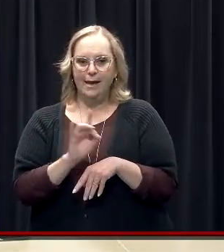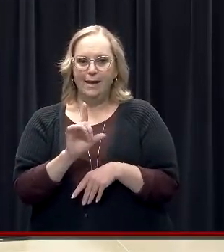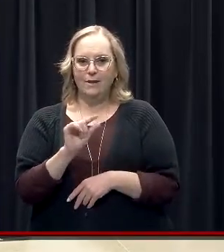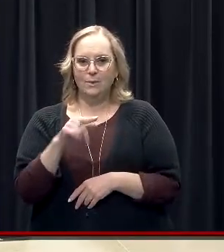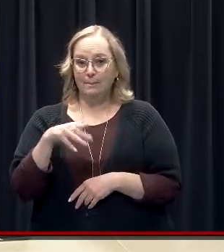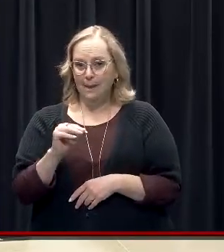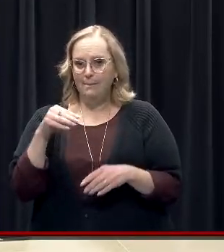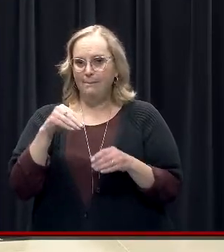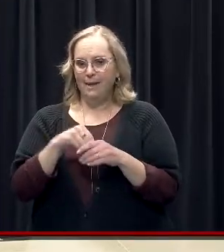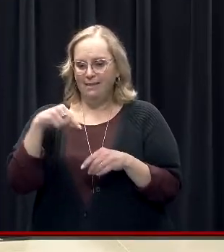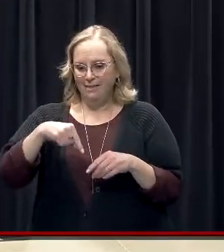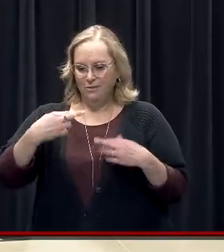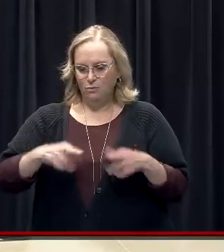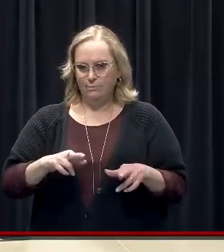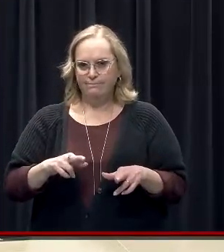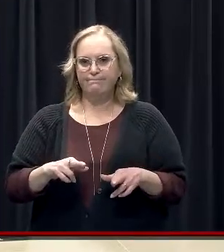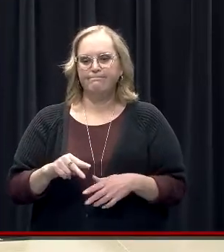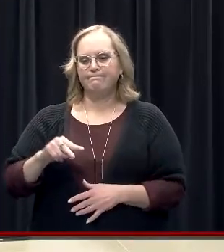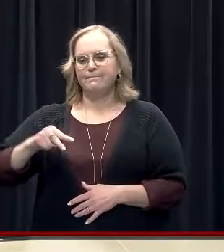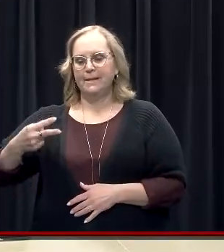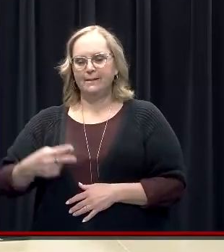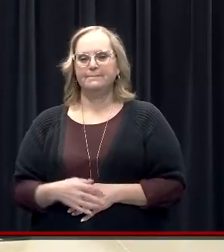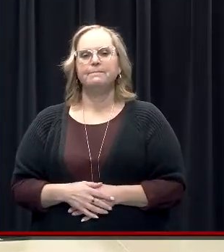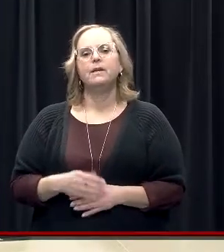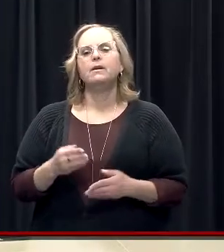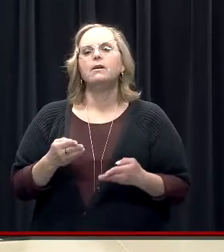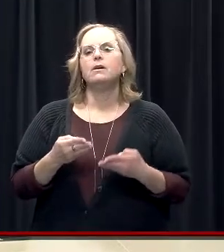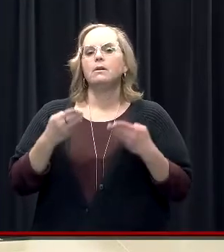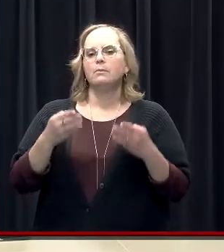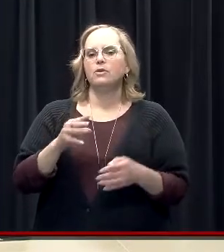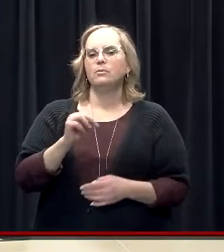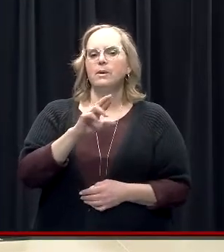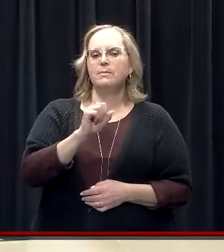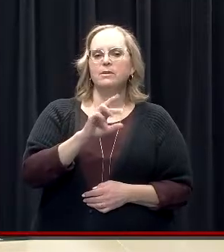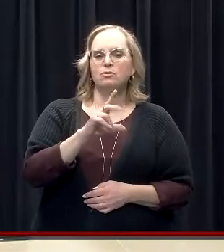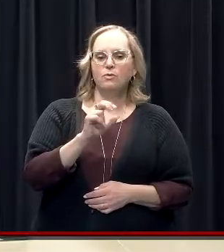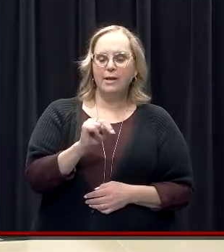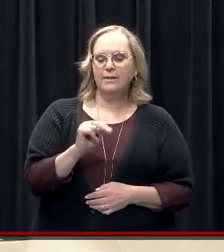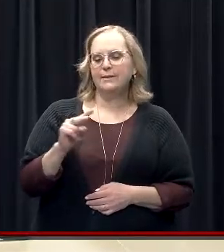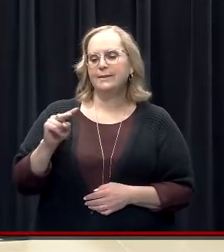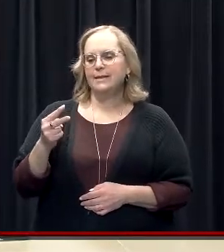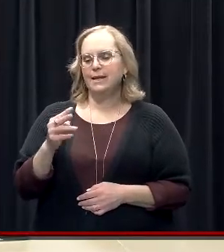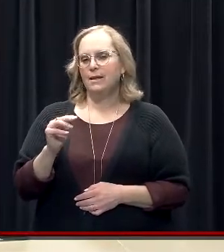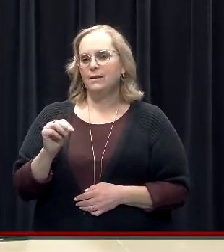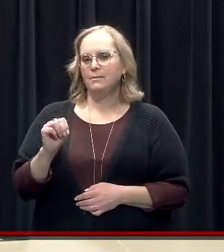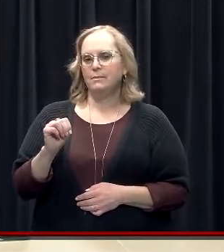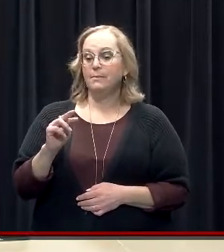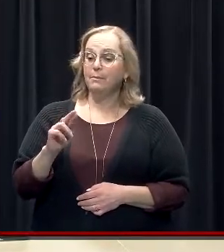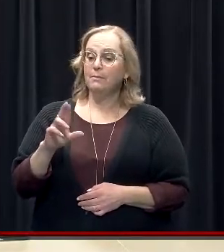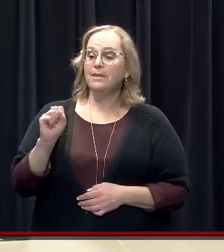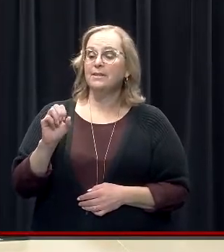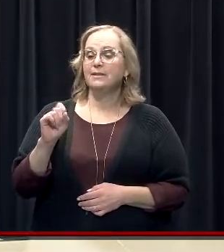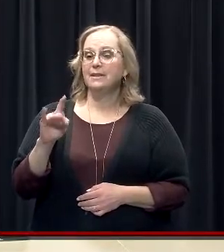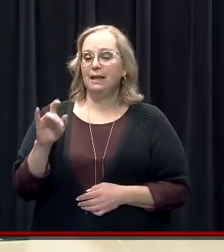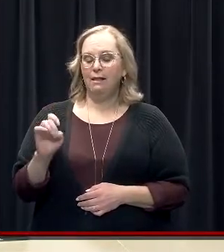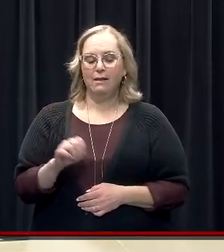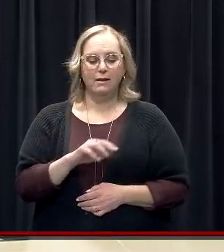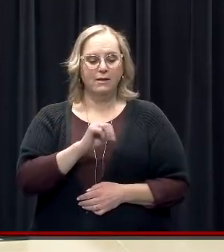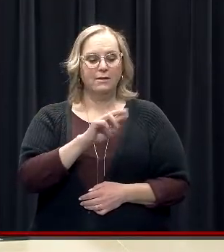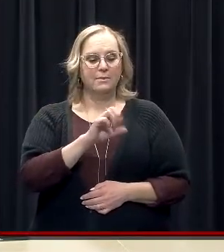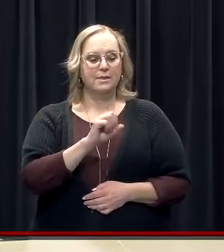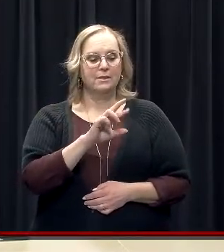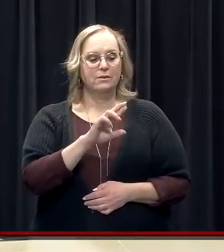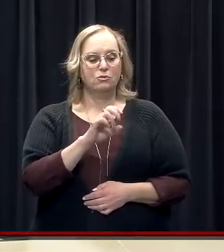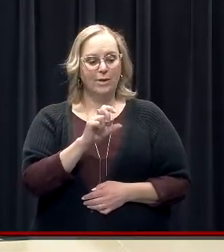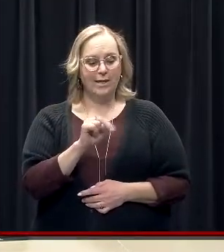in this room. Second. Motion by Ms. Reagan, second by Ms. Steele. Mrs. Reagan,